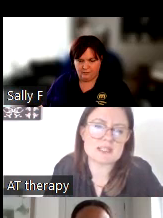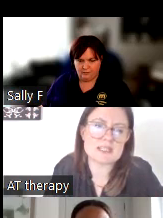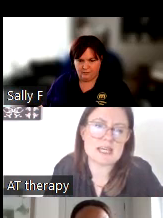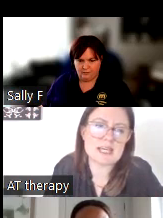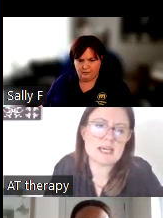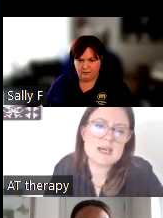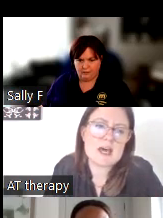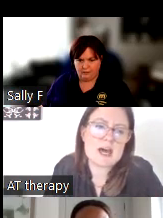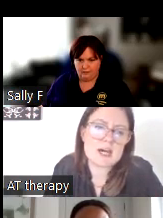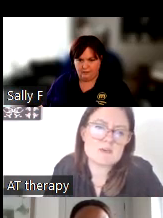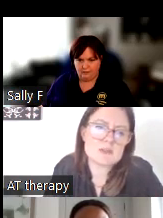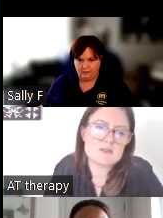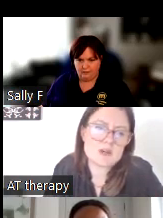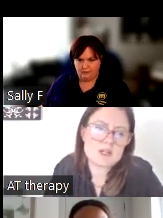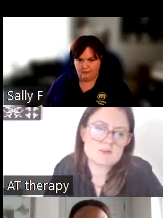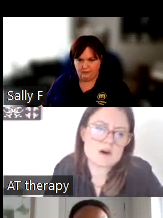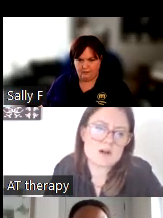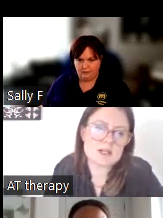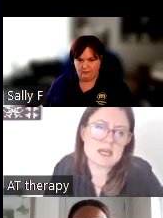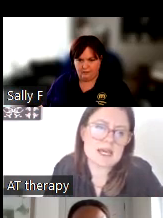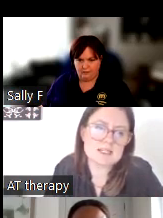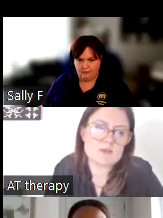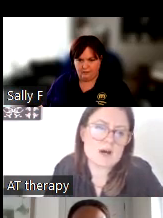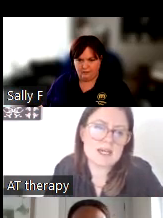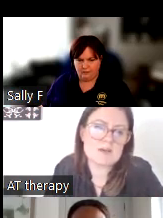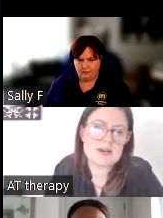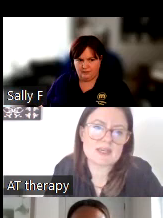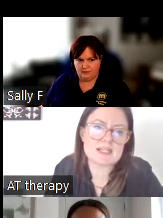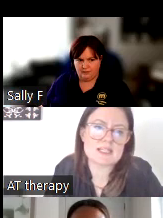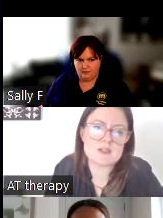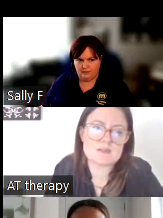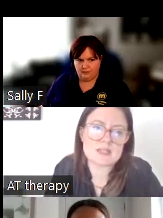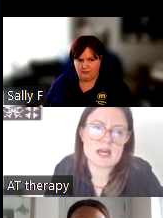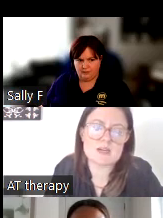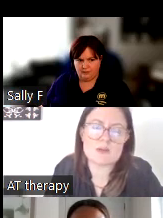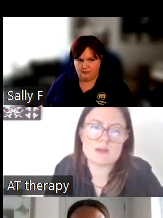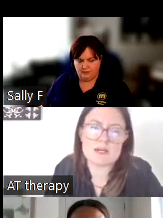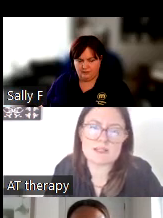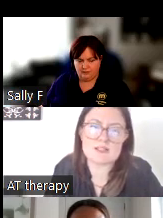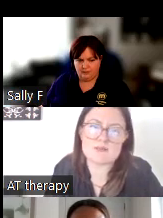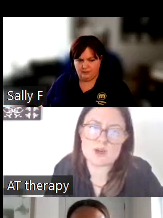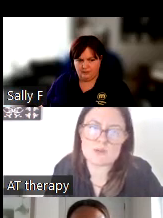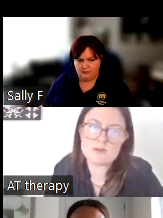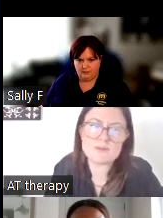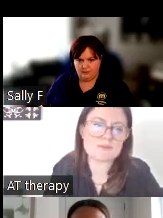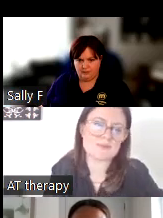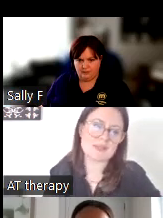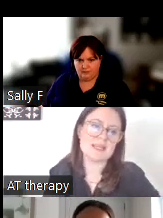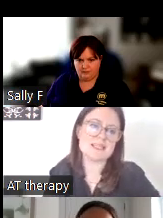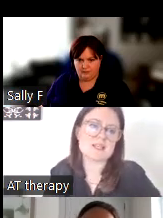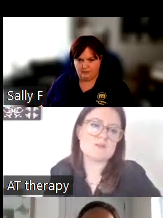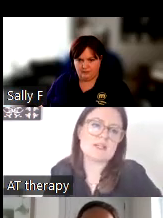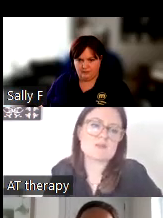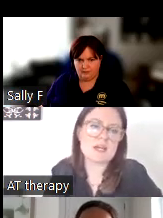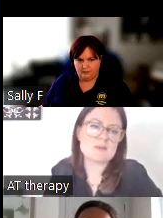education facility. So the first one is, why are we advocating use of sign when a person is verbal?